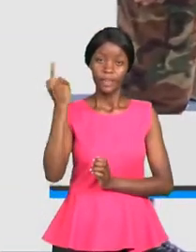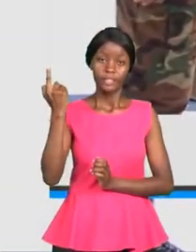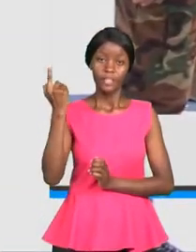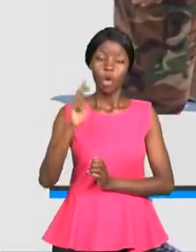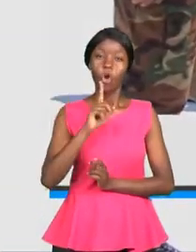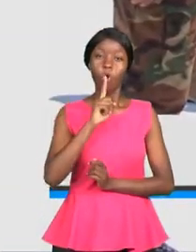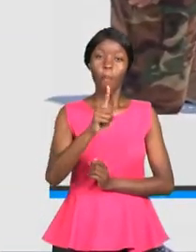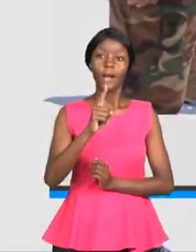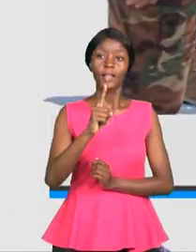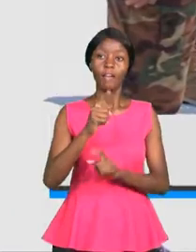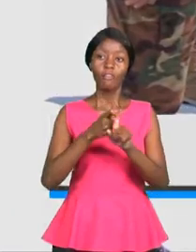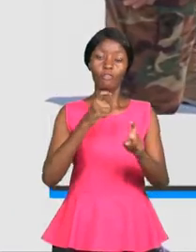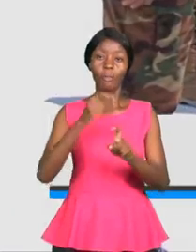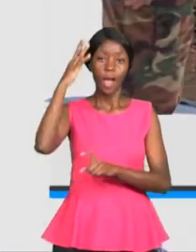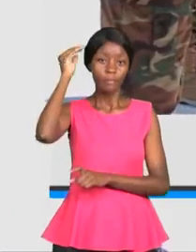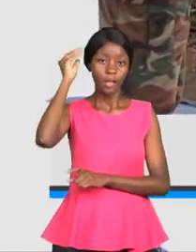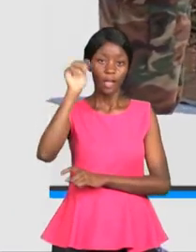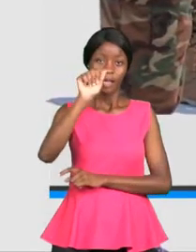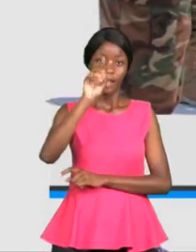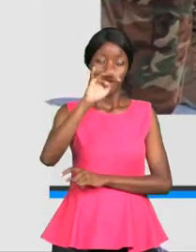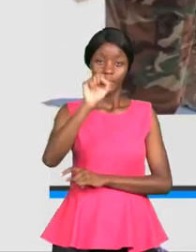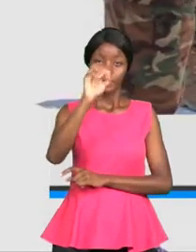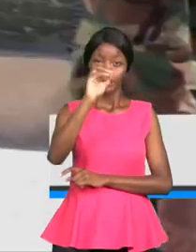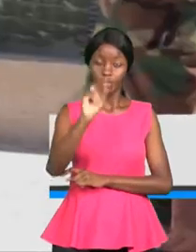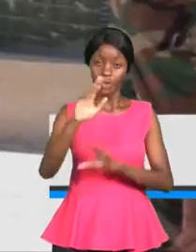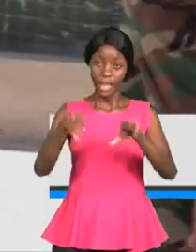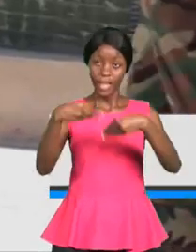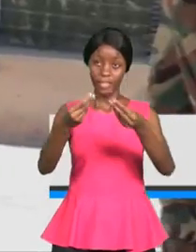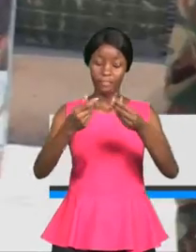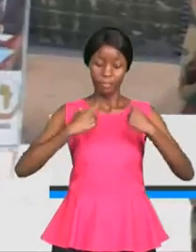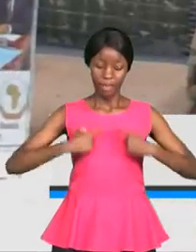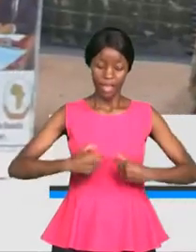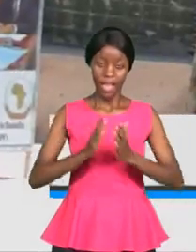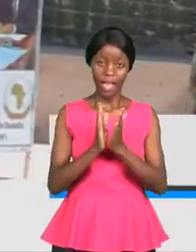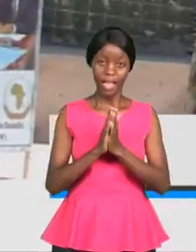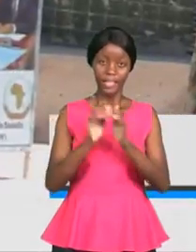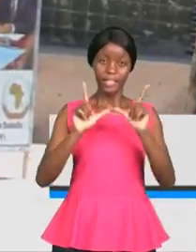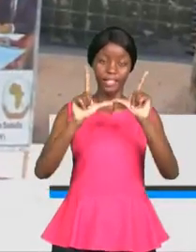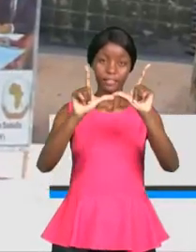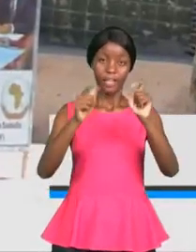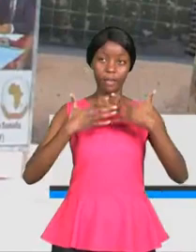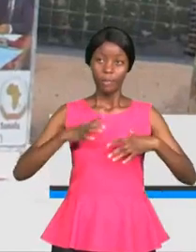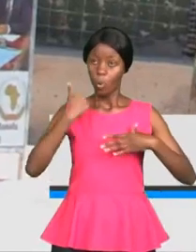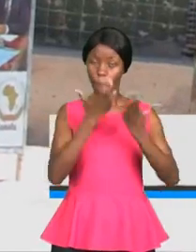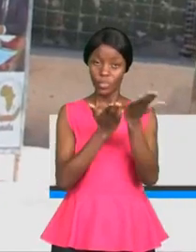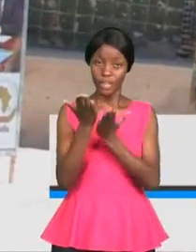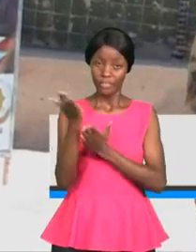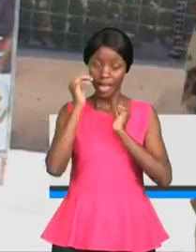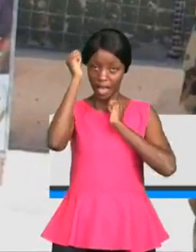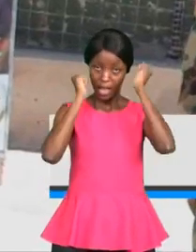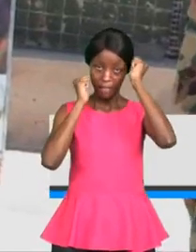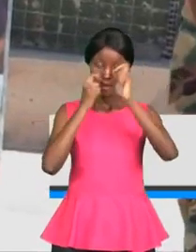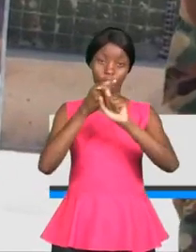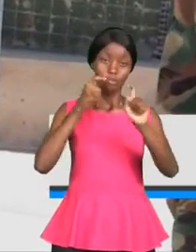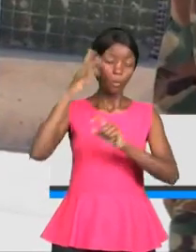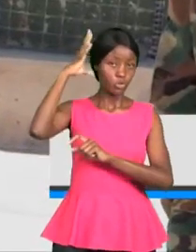mission in Somalia, AMISOM, awarded medals and certificates to 34 staff officers serving at the force's headquarters in Mogadishu